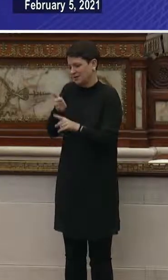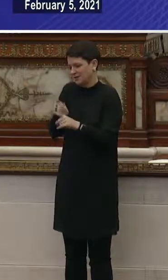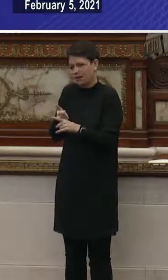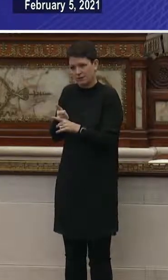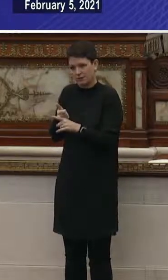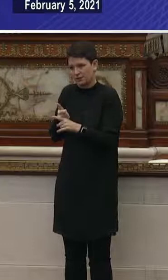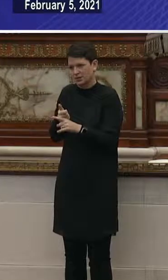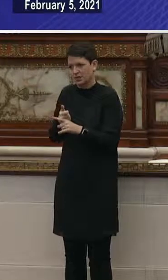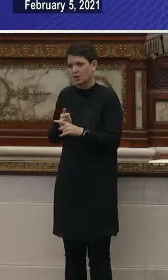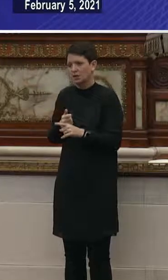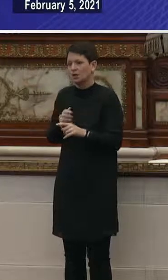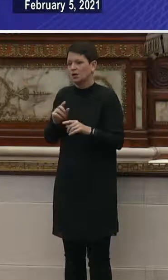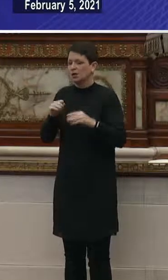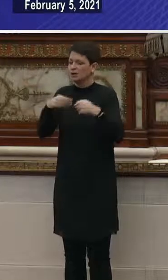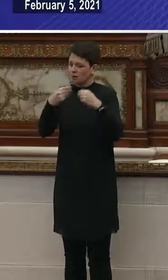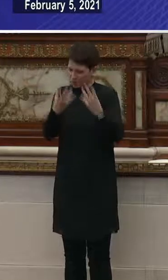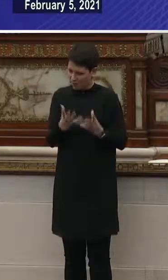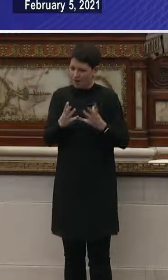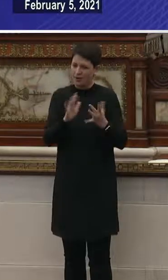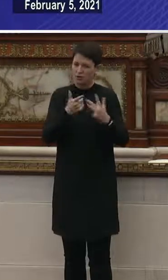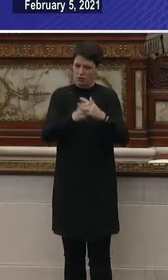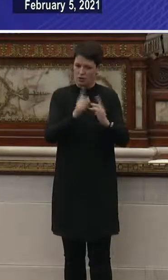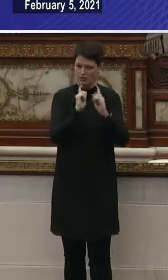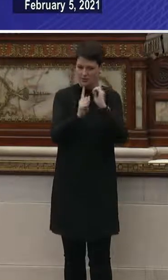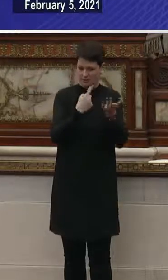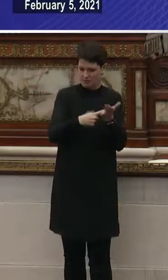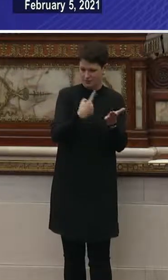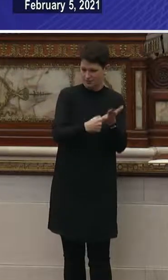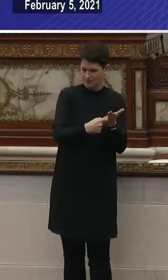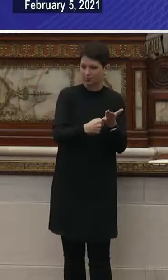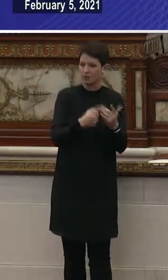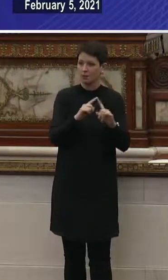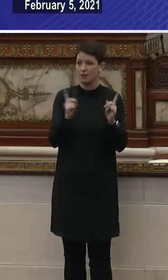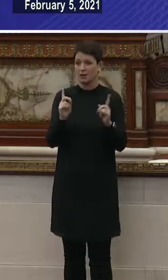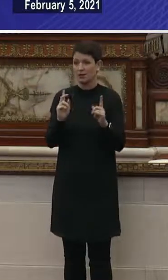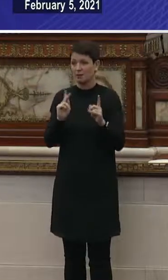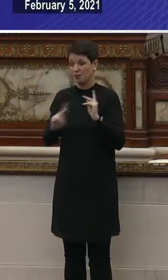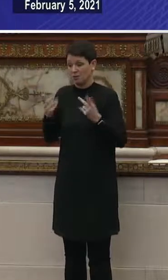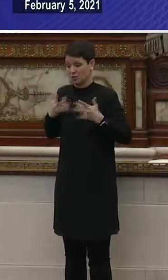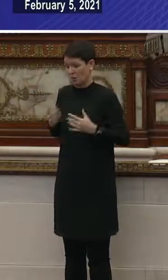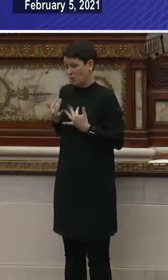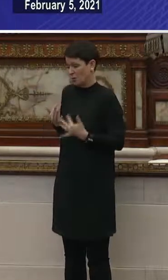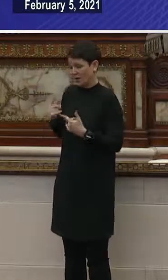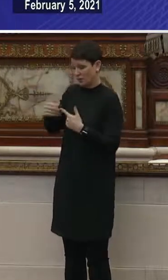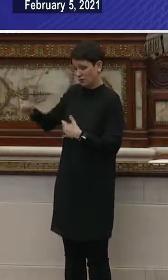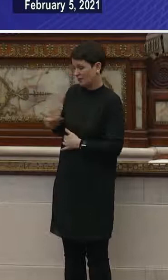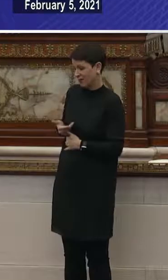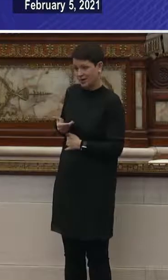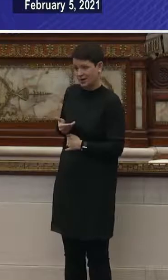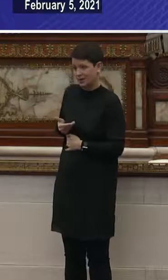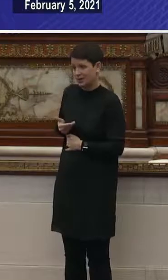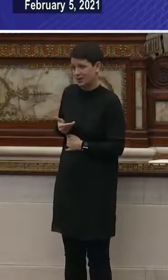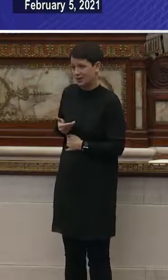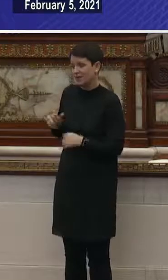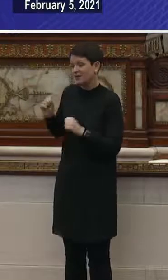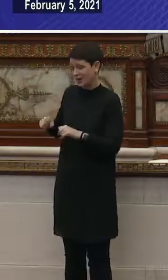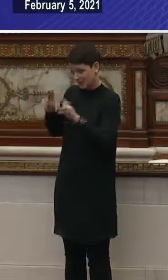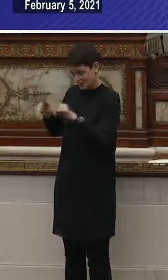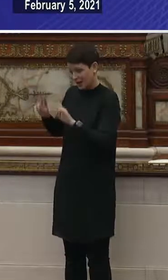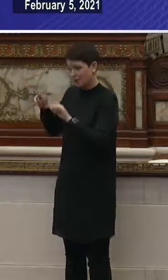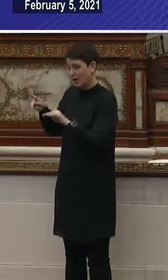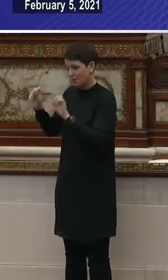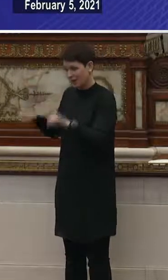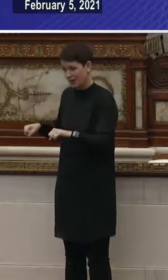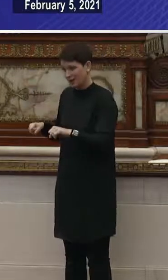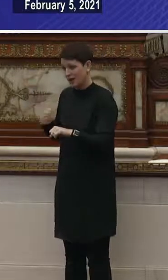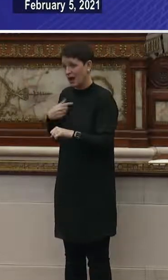through the providers initiating that. However, if people don't, if they don't want to wait to be invited, essentially, they can sign up. I